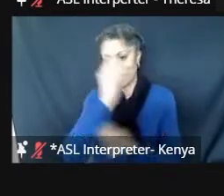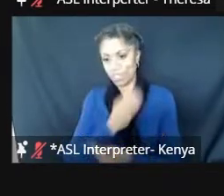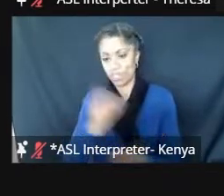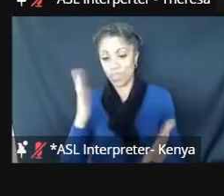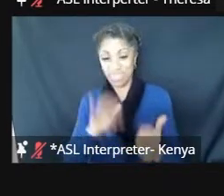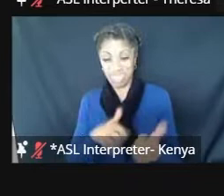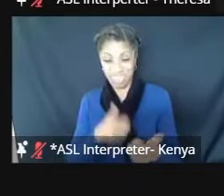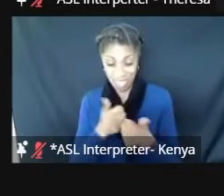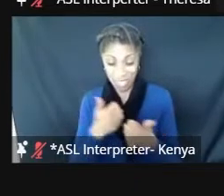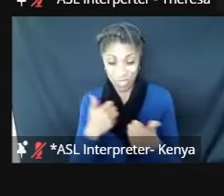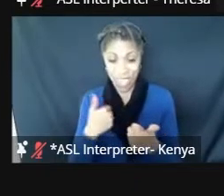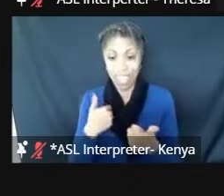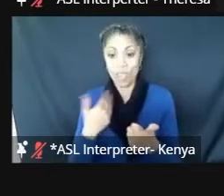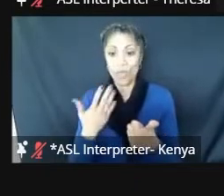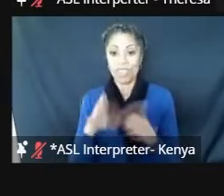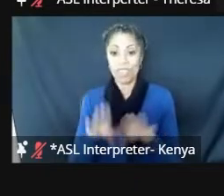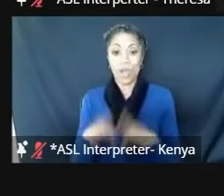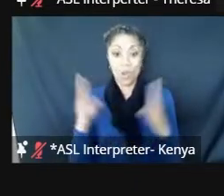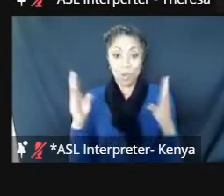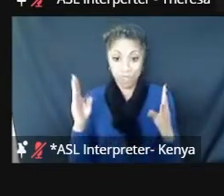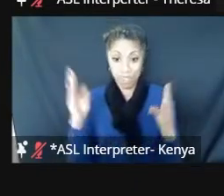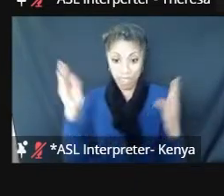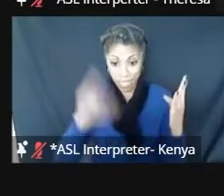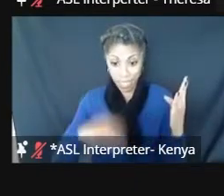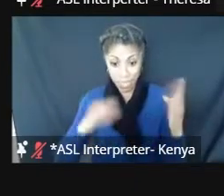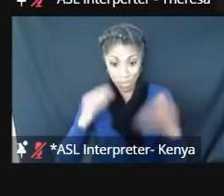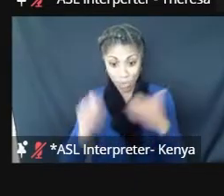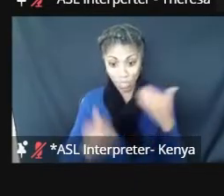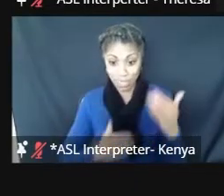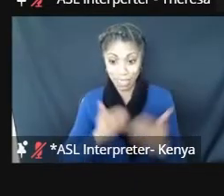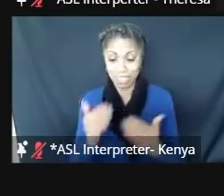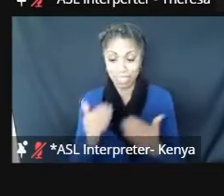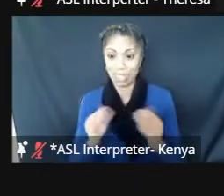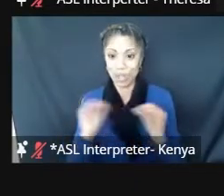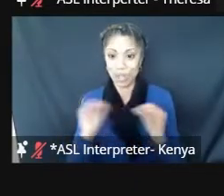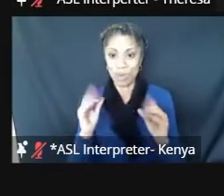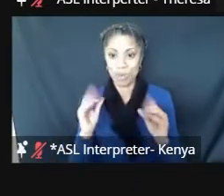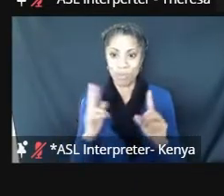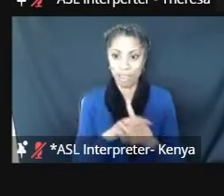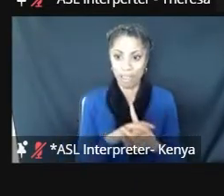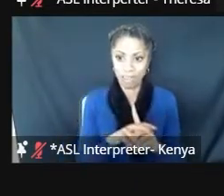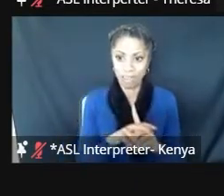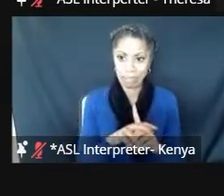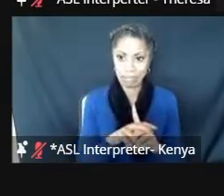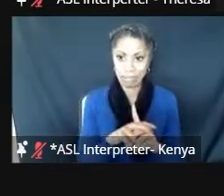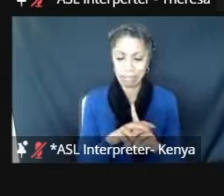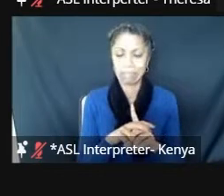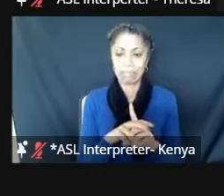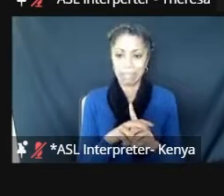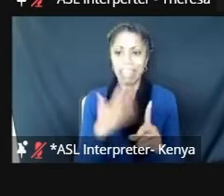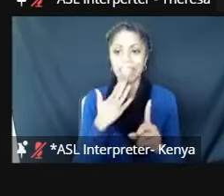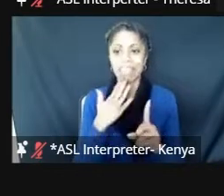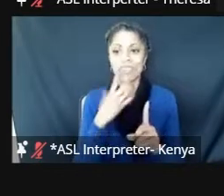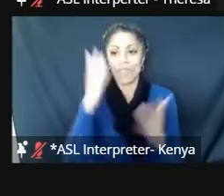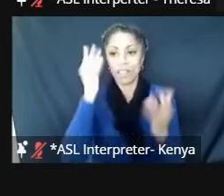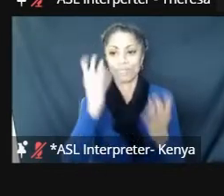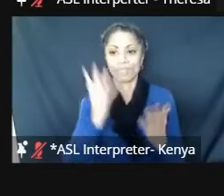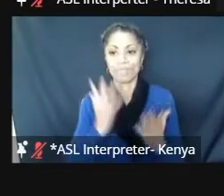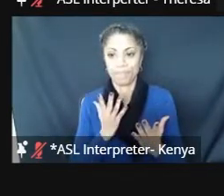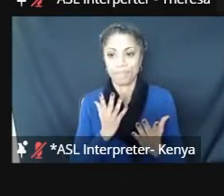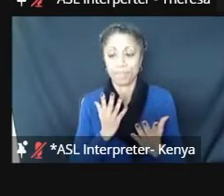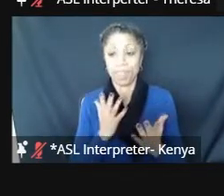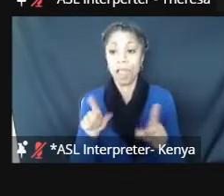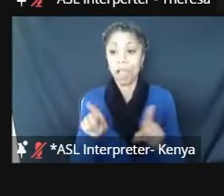you responded and really got an amazing reaction from your community. And so thank you for that. I also